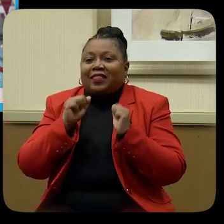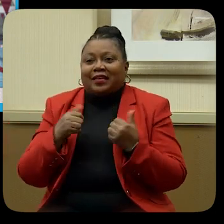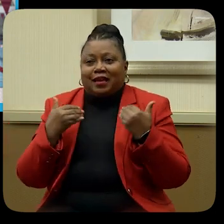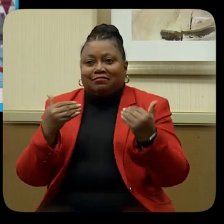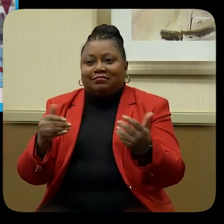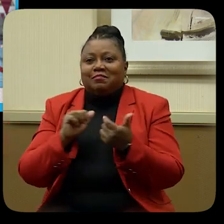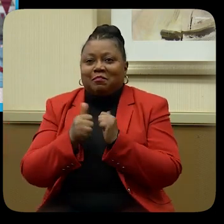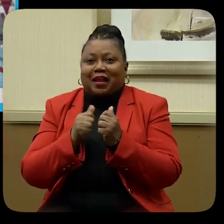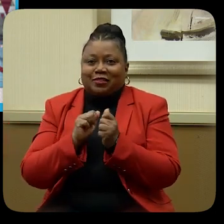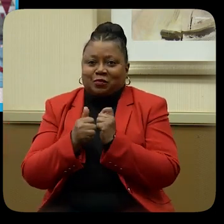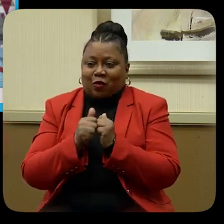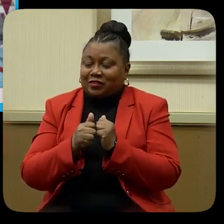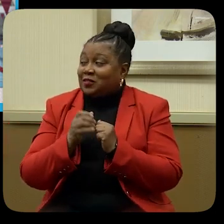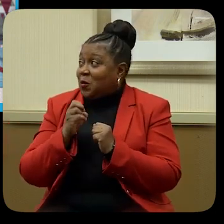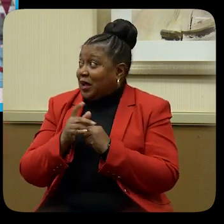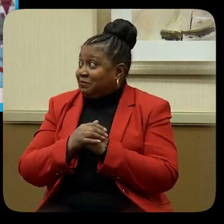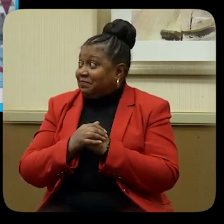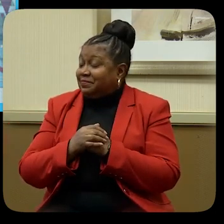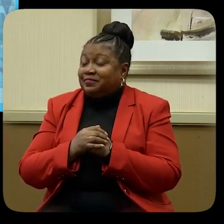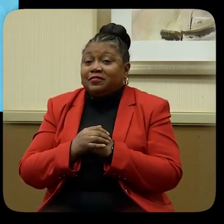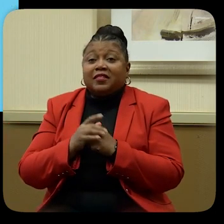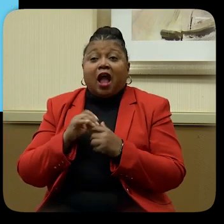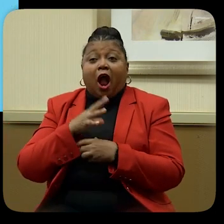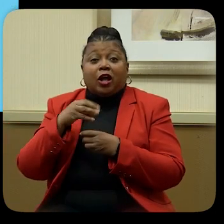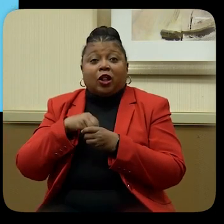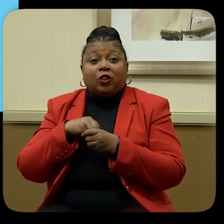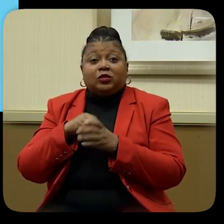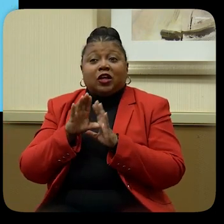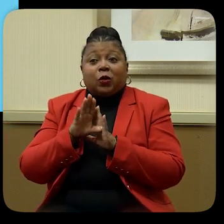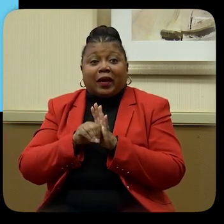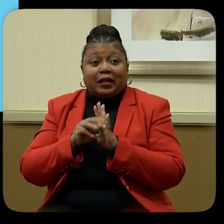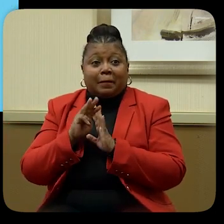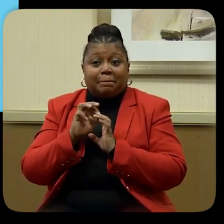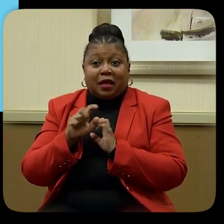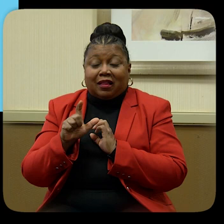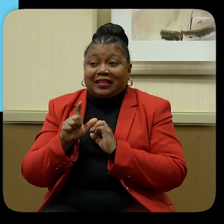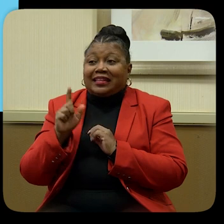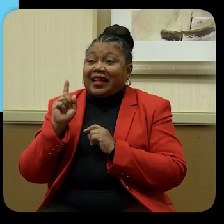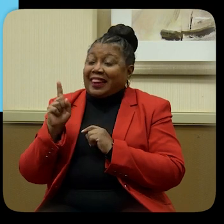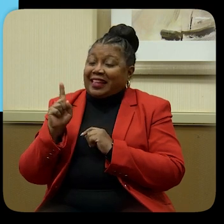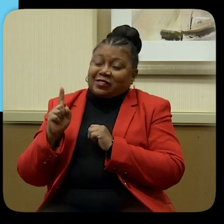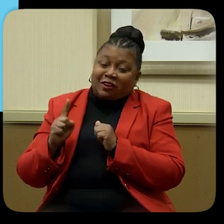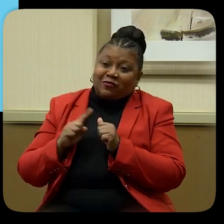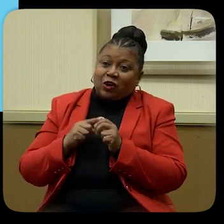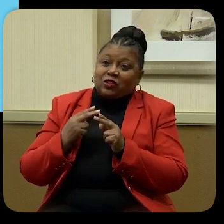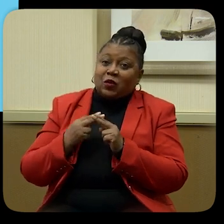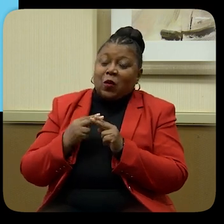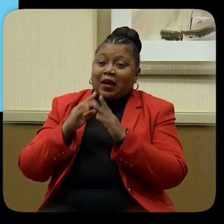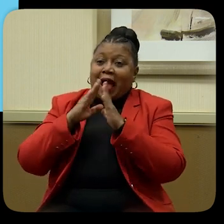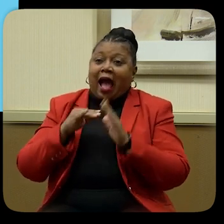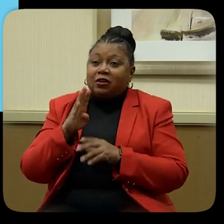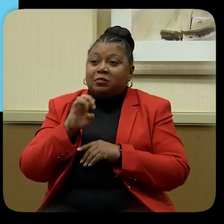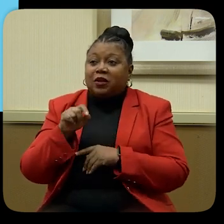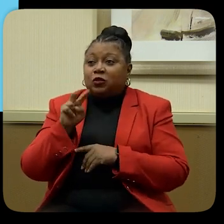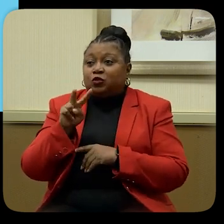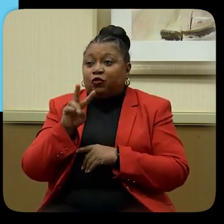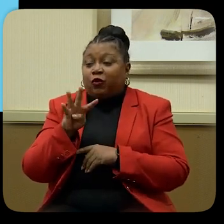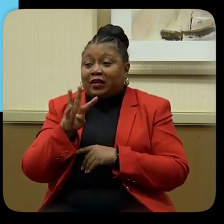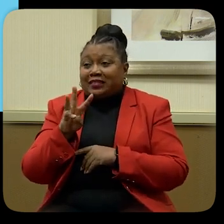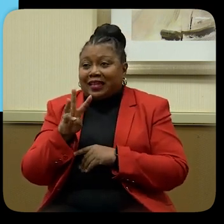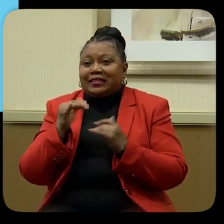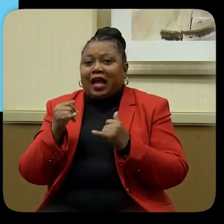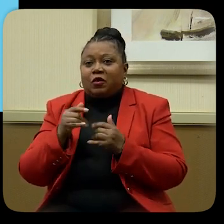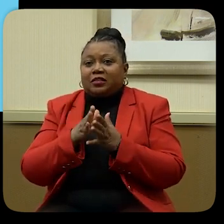play. All right, so our inclusive curriculum bill. So this was first called House Bill 246, and now it's a